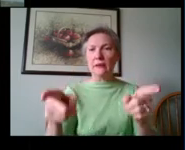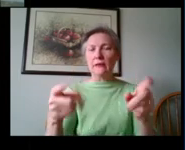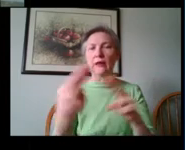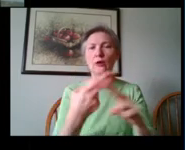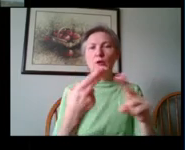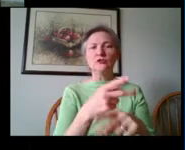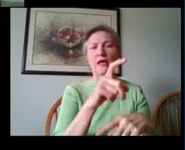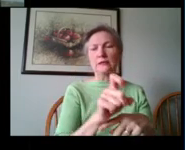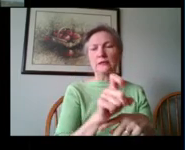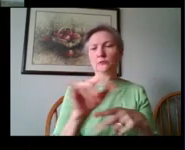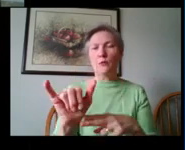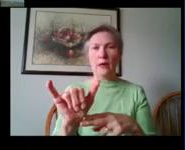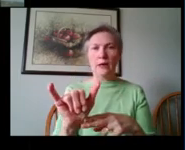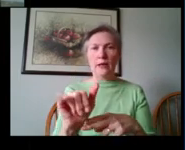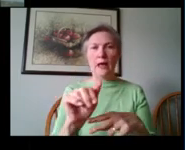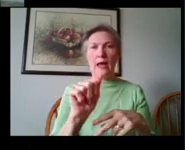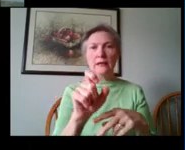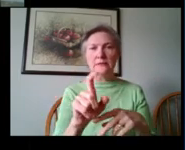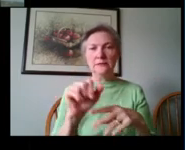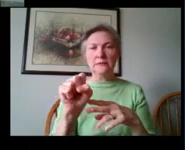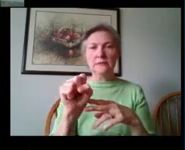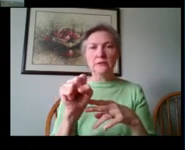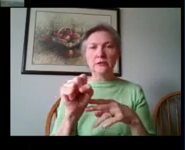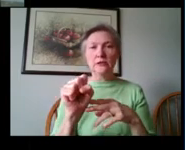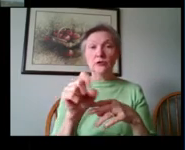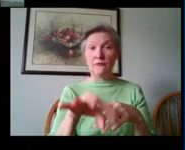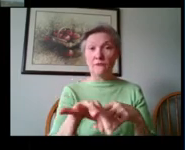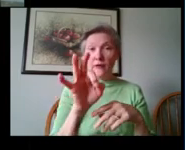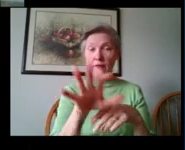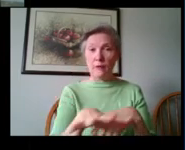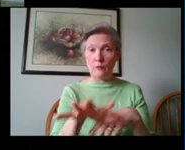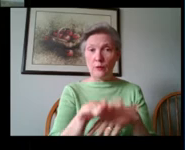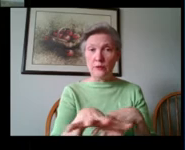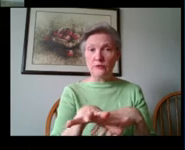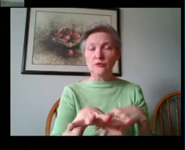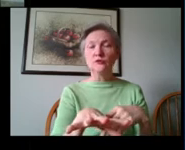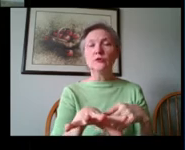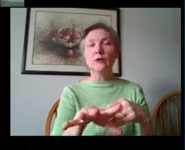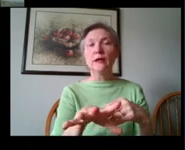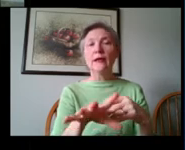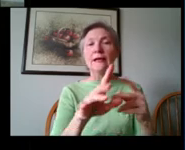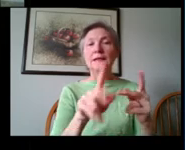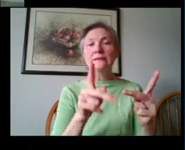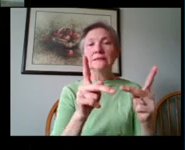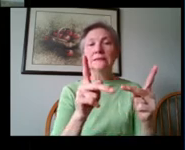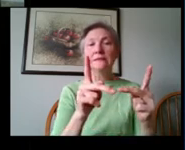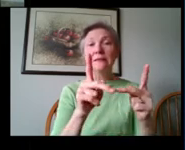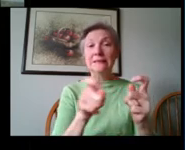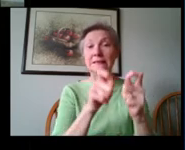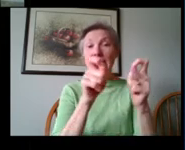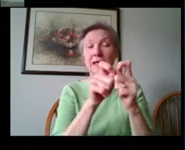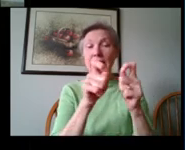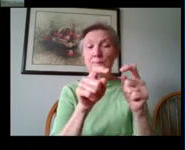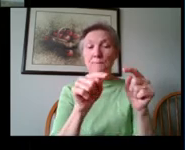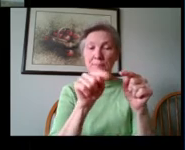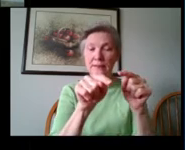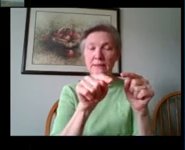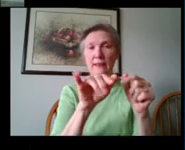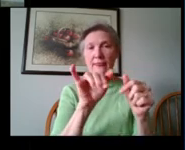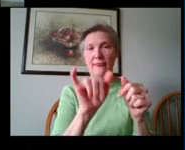your x-axis and y-axis to identify the location of that point. In your own words, what is an ordered